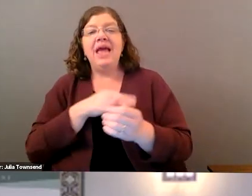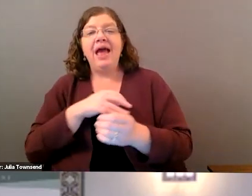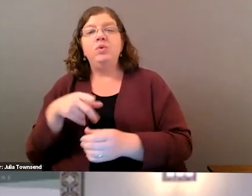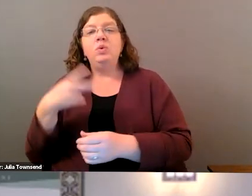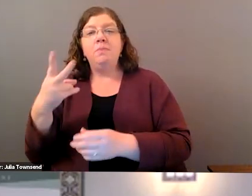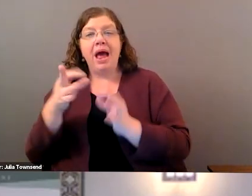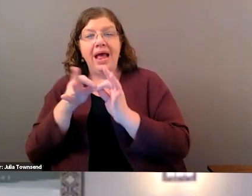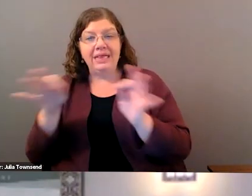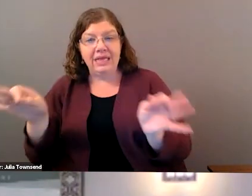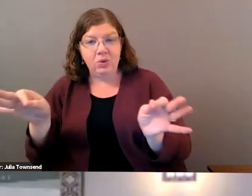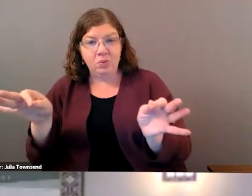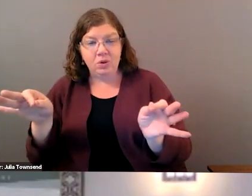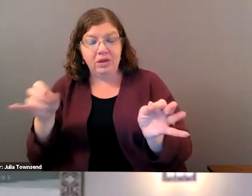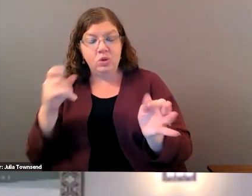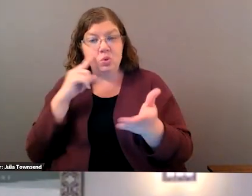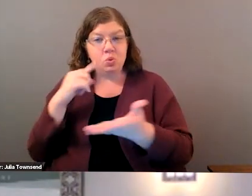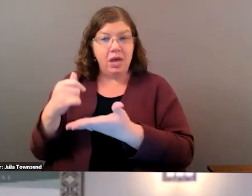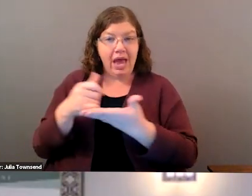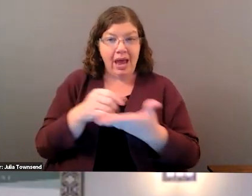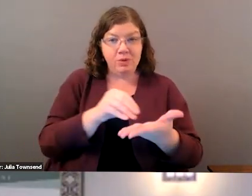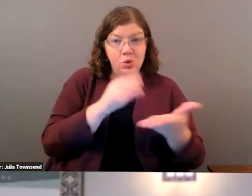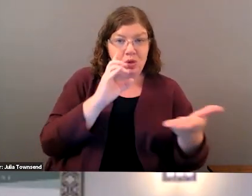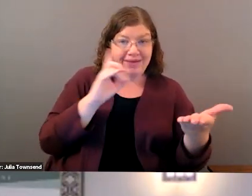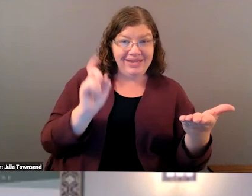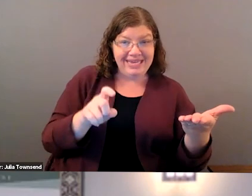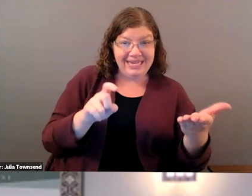in class and an hour